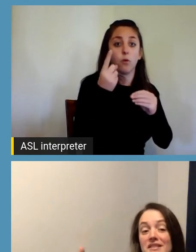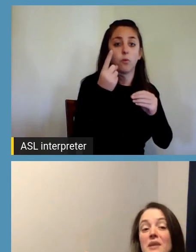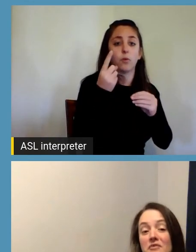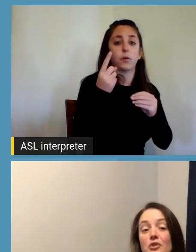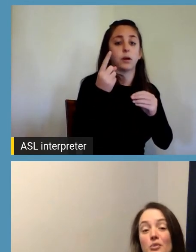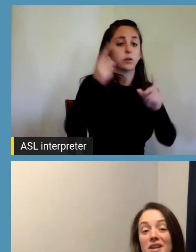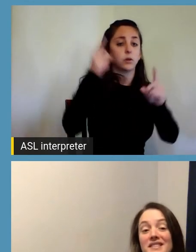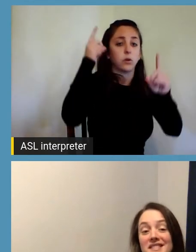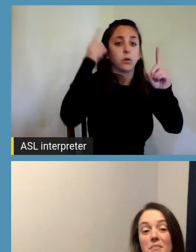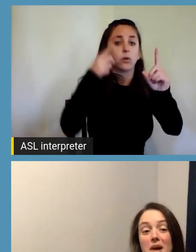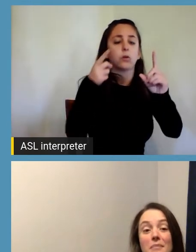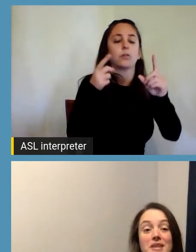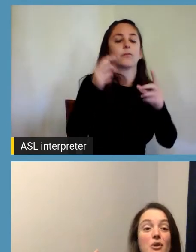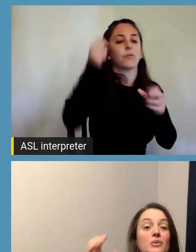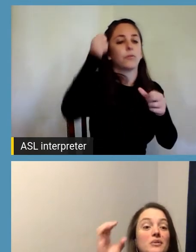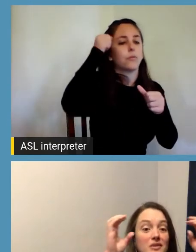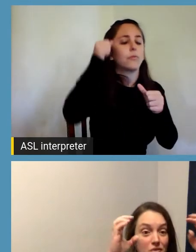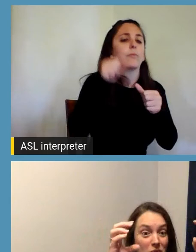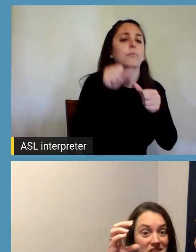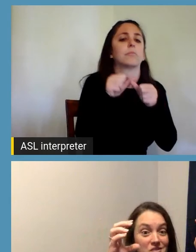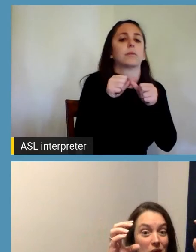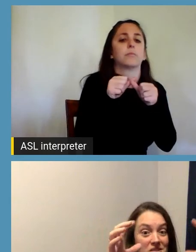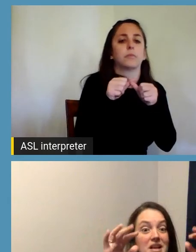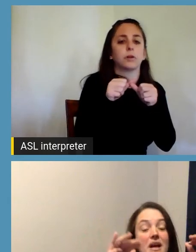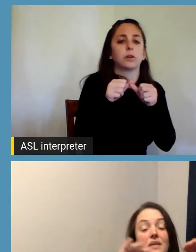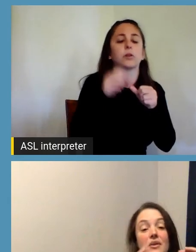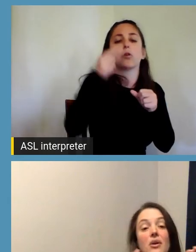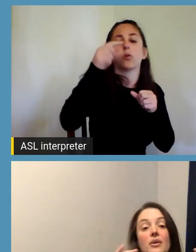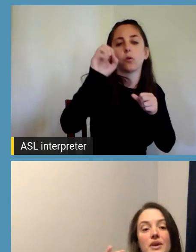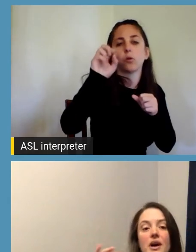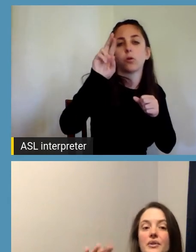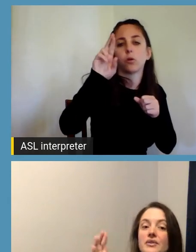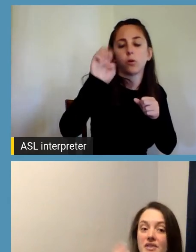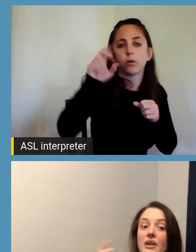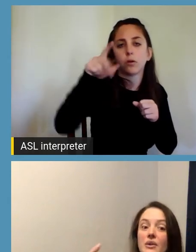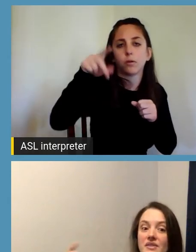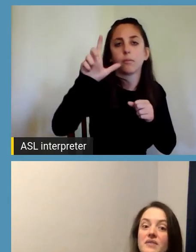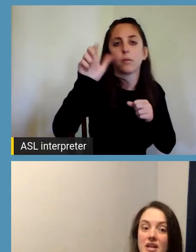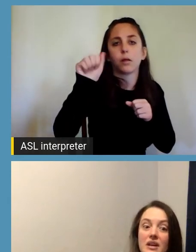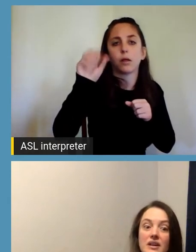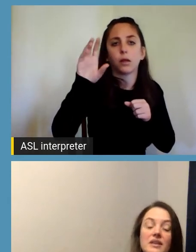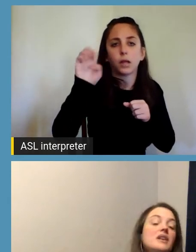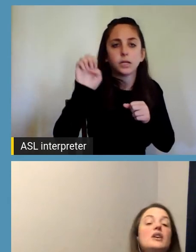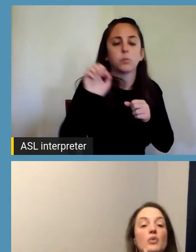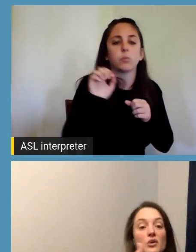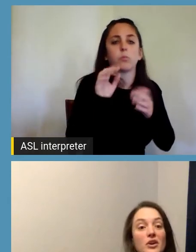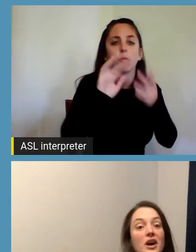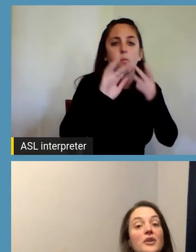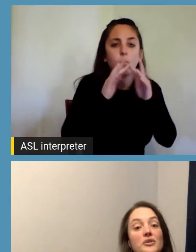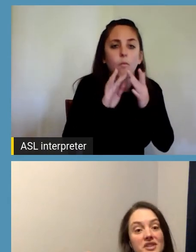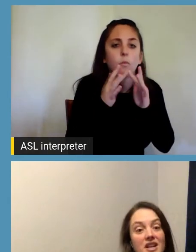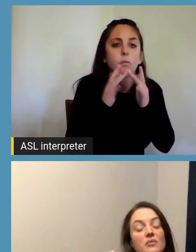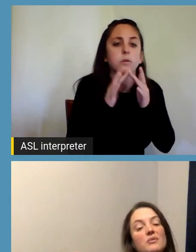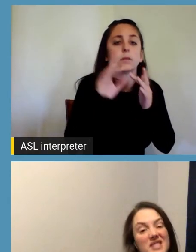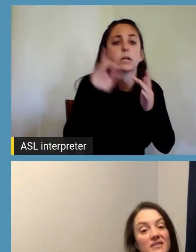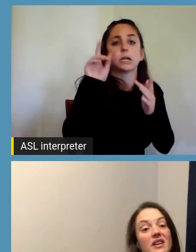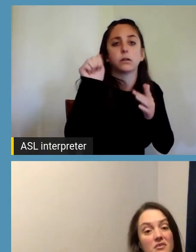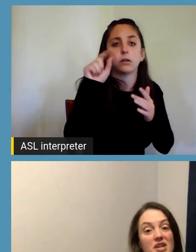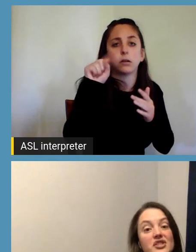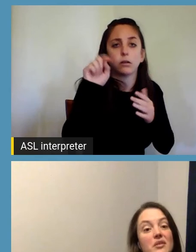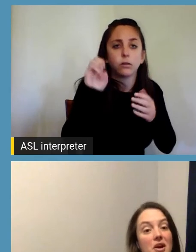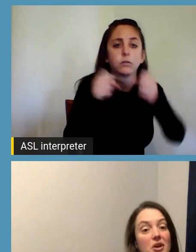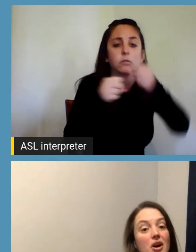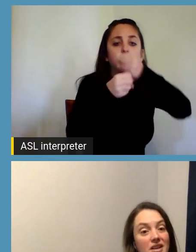digital landscape for GorePlace that mapped out GorePlace's website and then all the other silos of data where we're